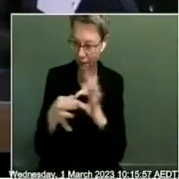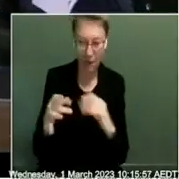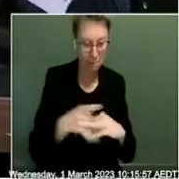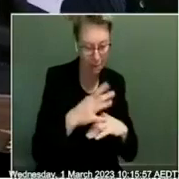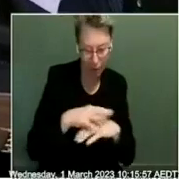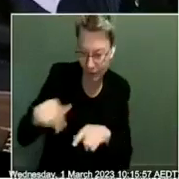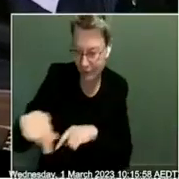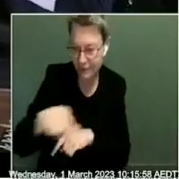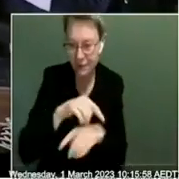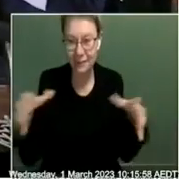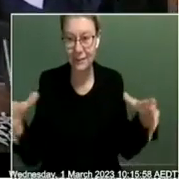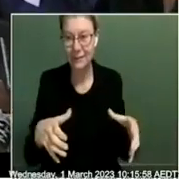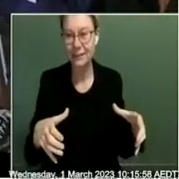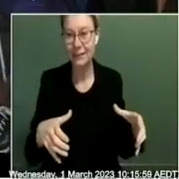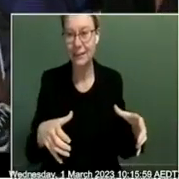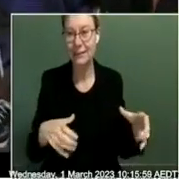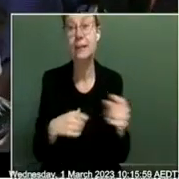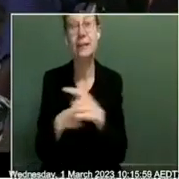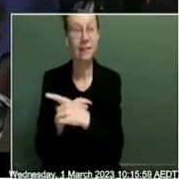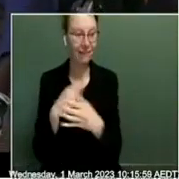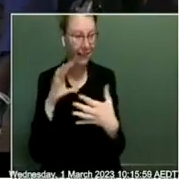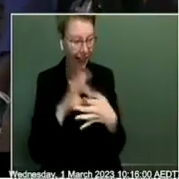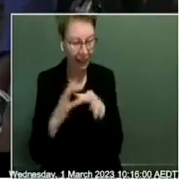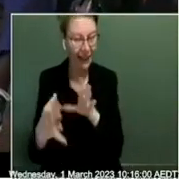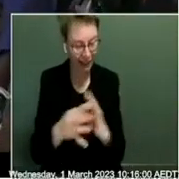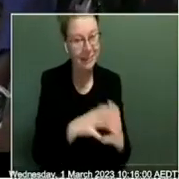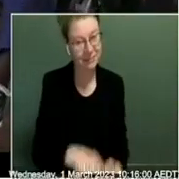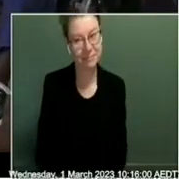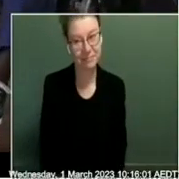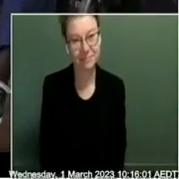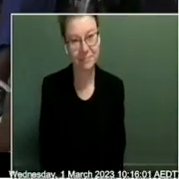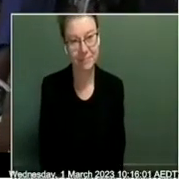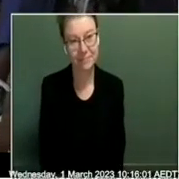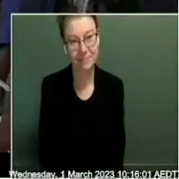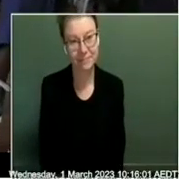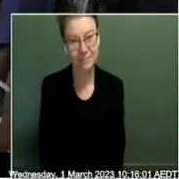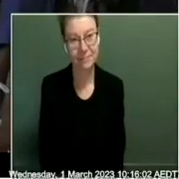Just everything, just went everywhere. Yeah, right across through to Horsham, down this way, Fram.